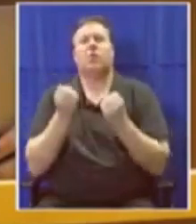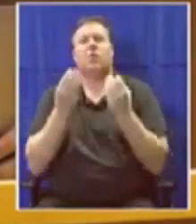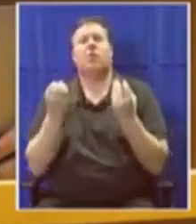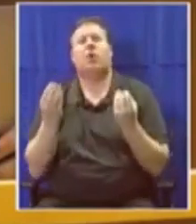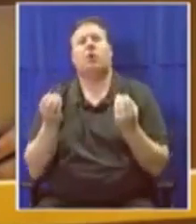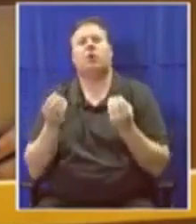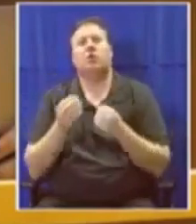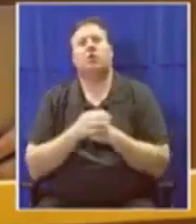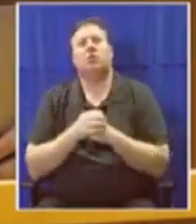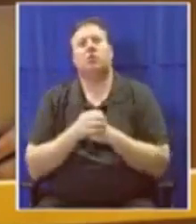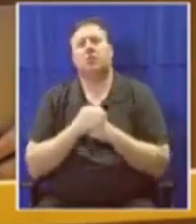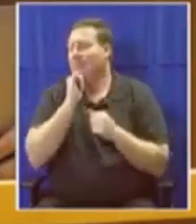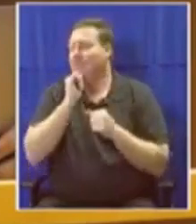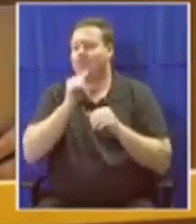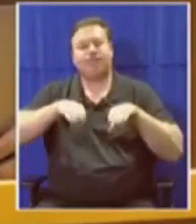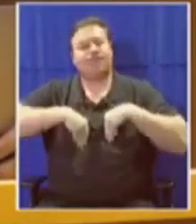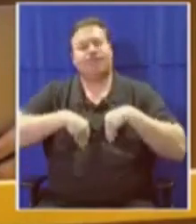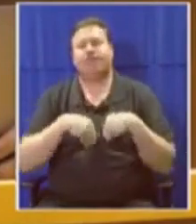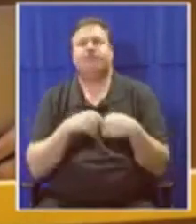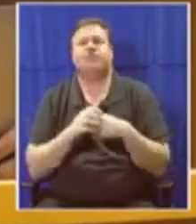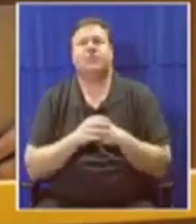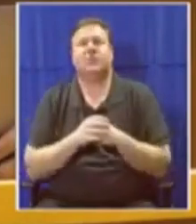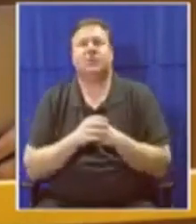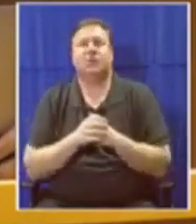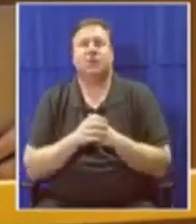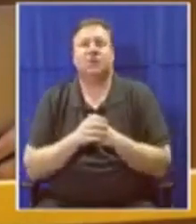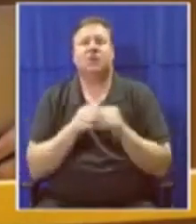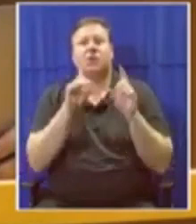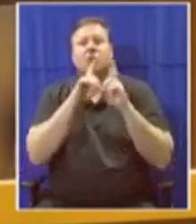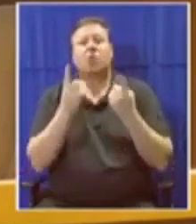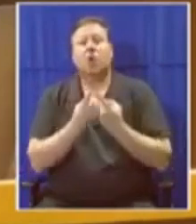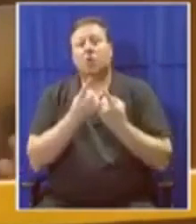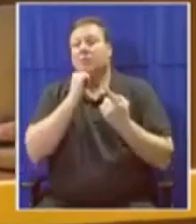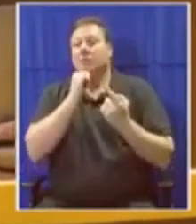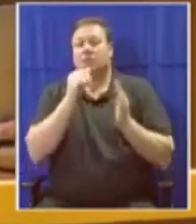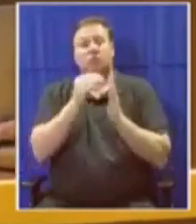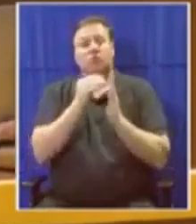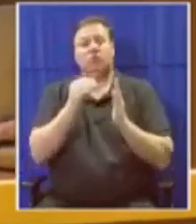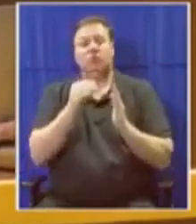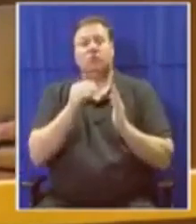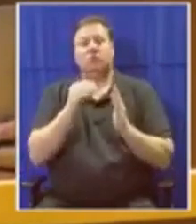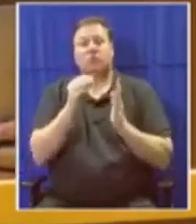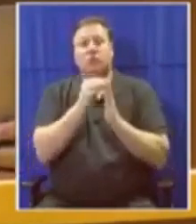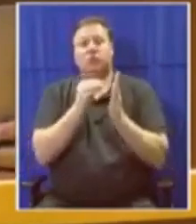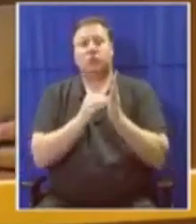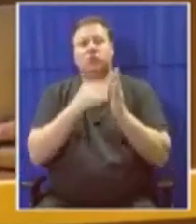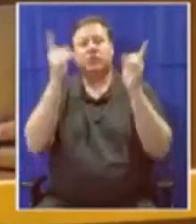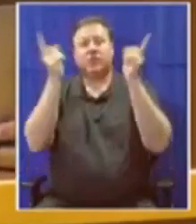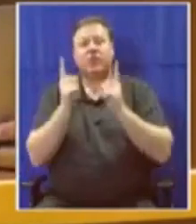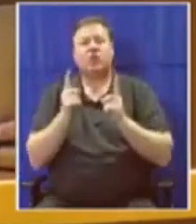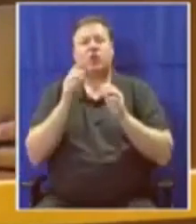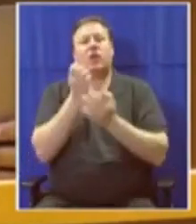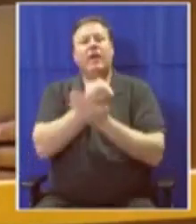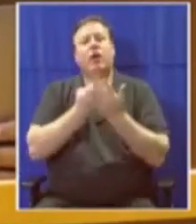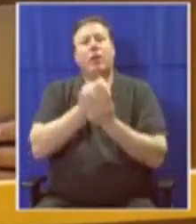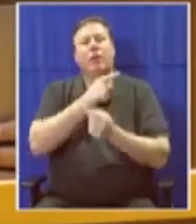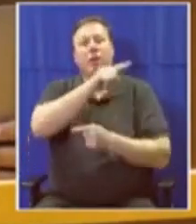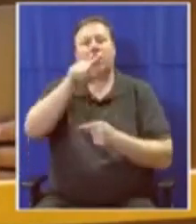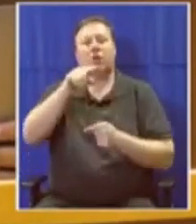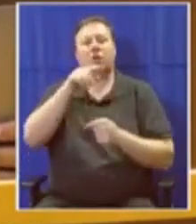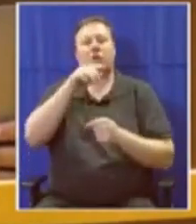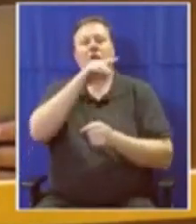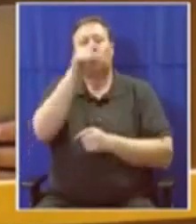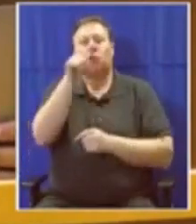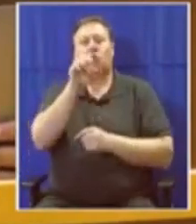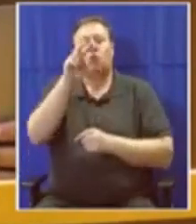inequality in 2019, is unacceptable. The department has failed to put in place special economic zones in rural areas, and instead